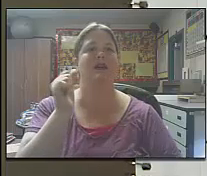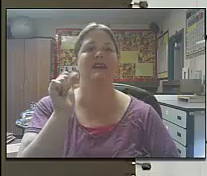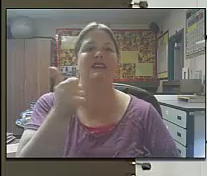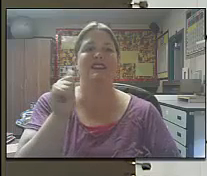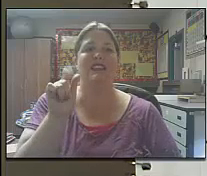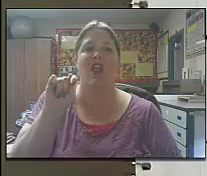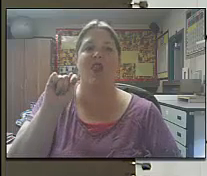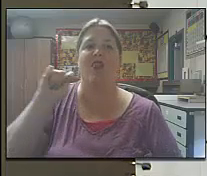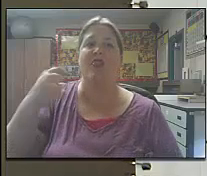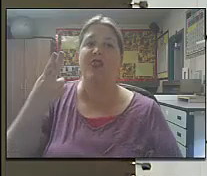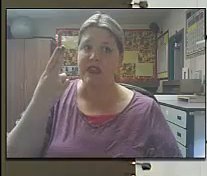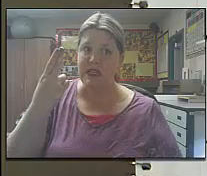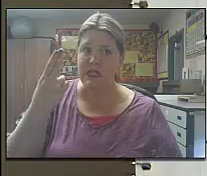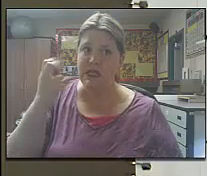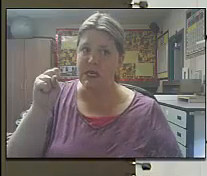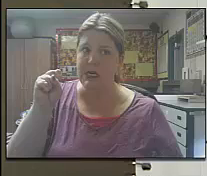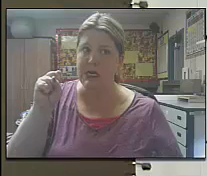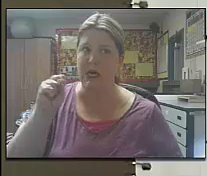place.